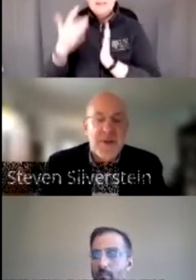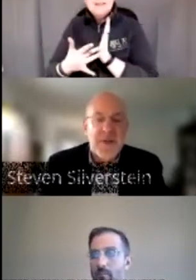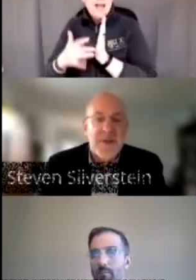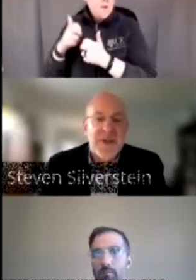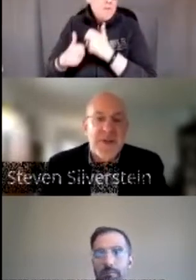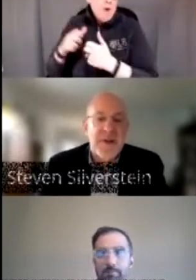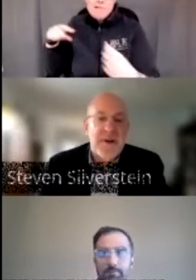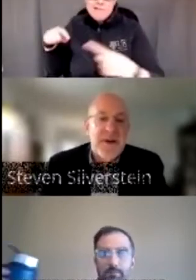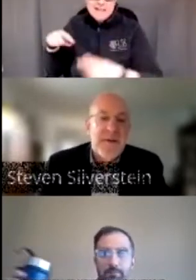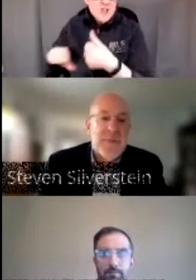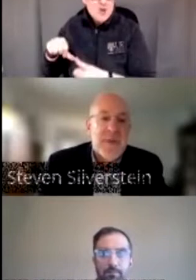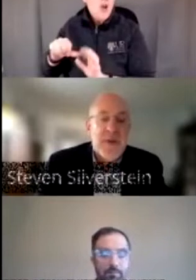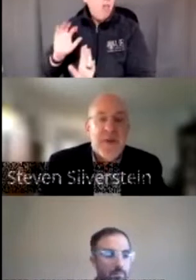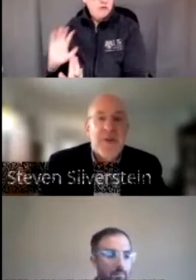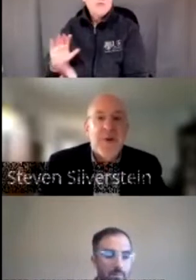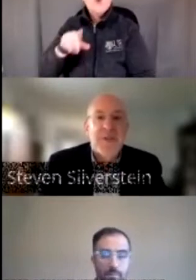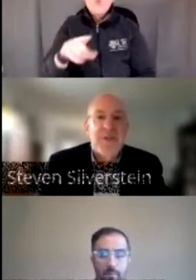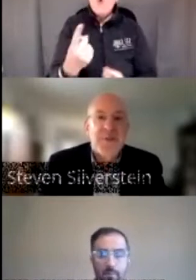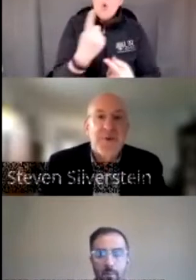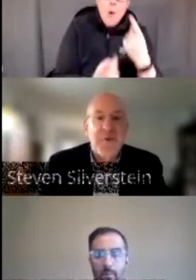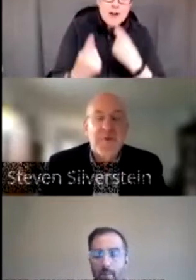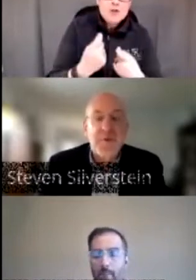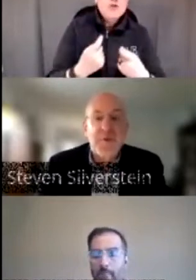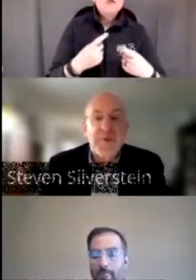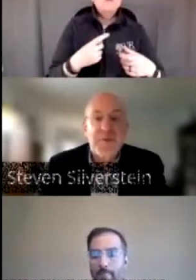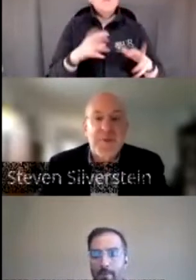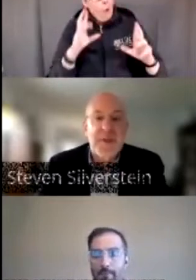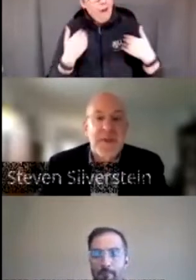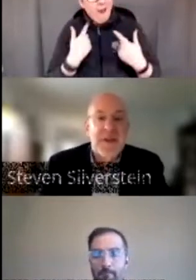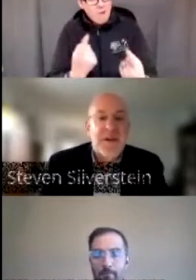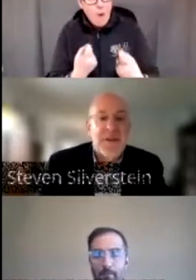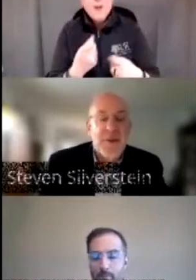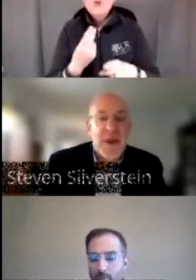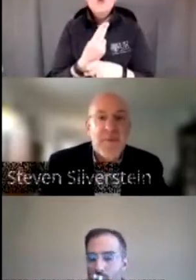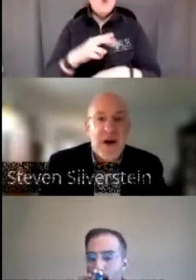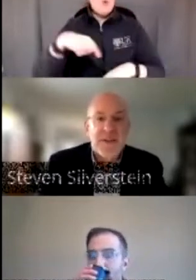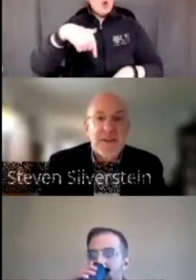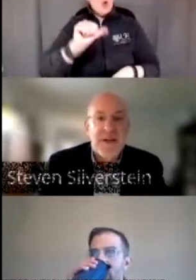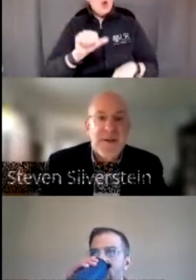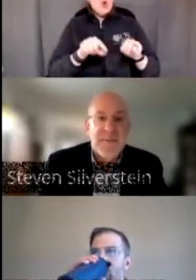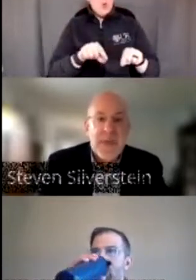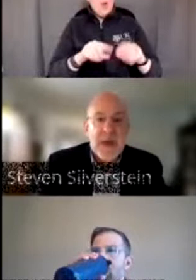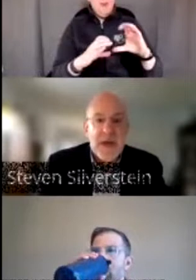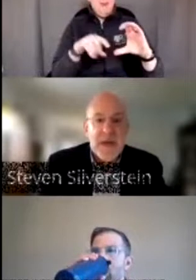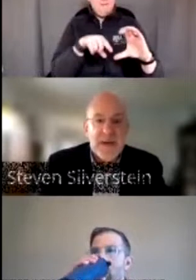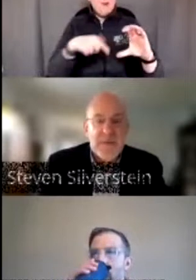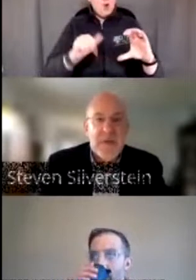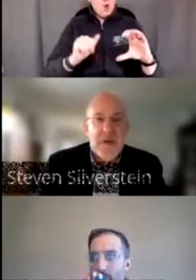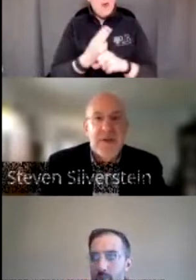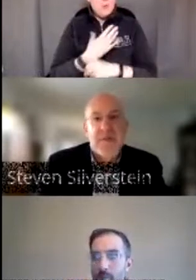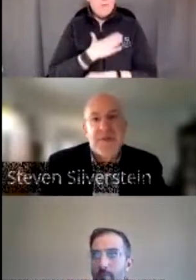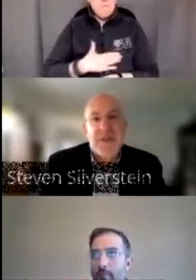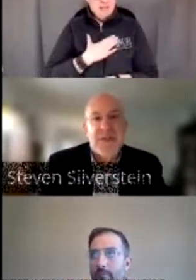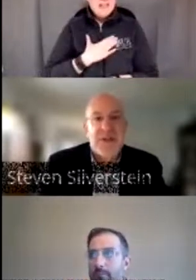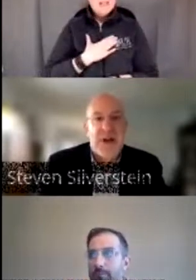communicate quickly with each other. If you have any questions, which we hope you do, please put them in the Q&A box. And near the end